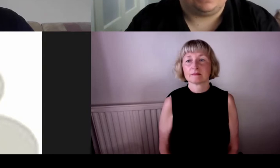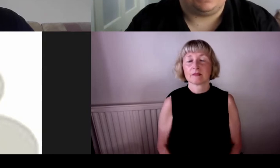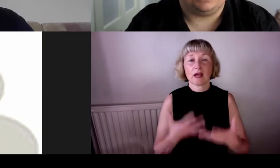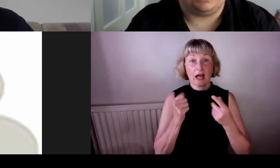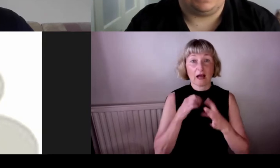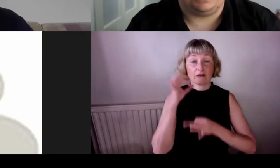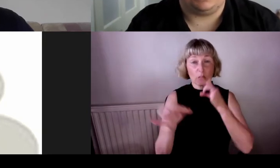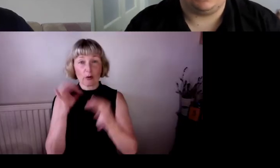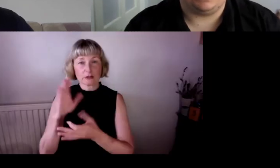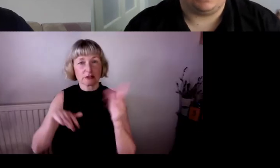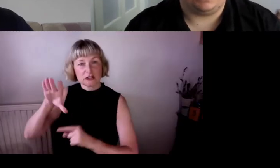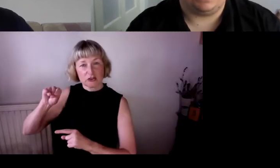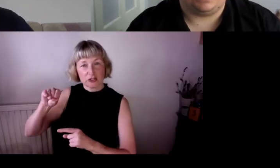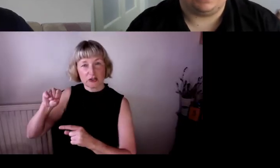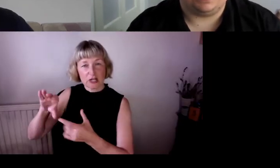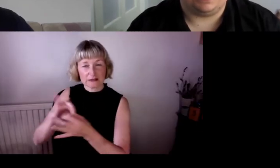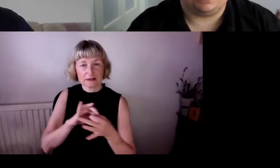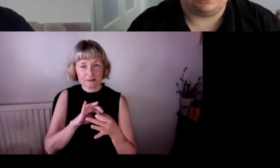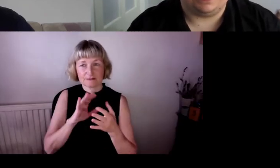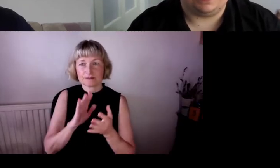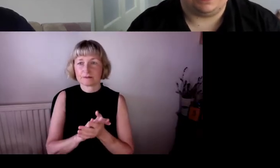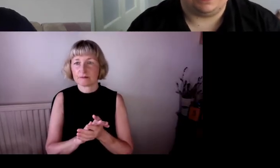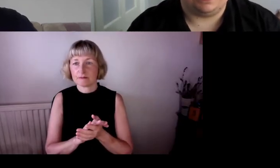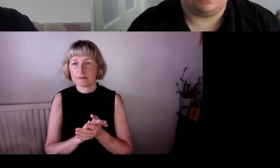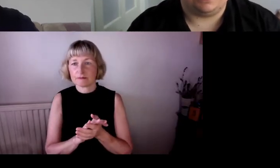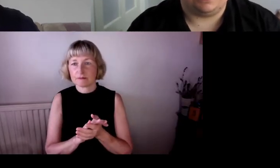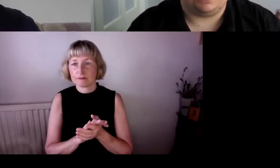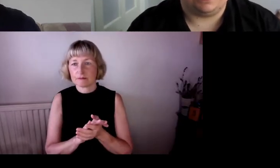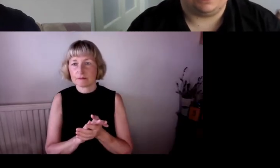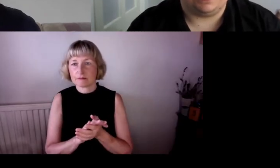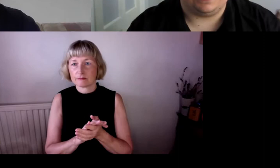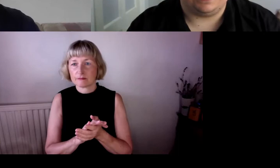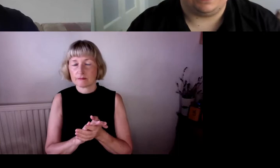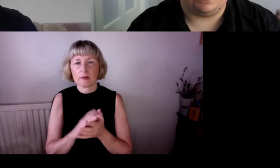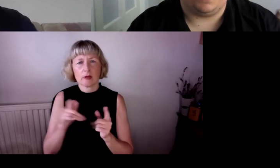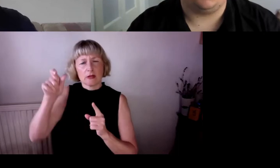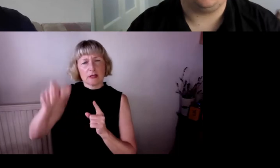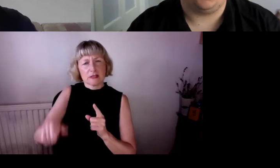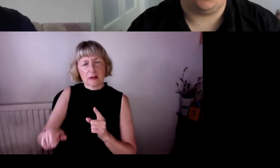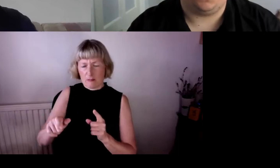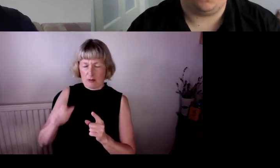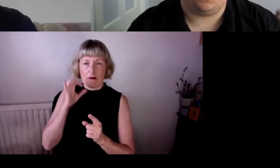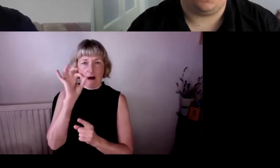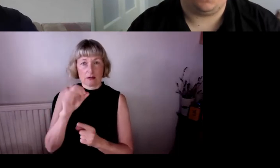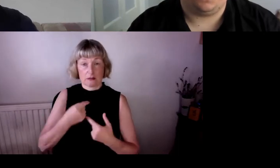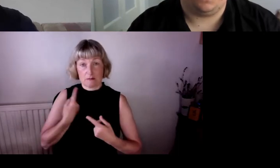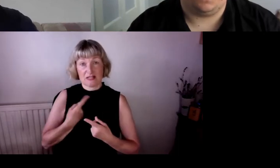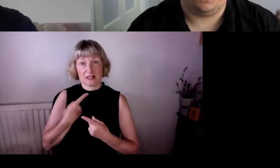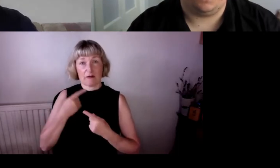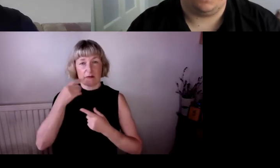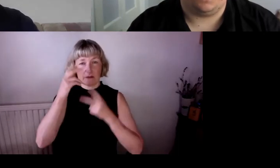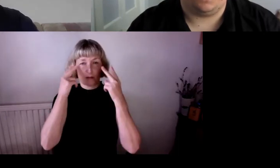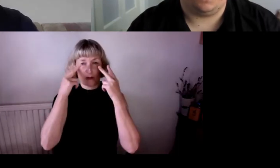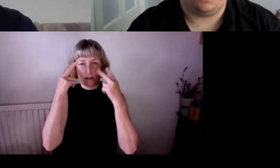I've got a message from Dion. As a person potentially losing sight progressively and a visual artist, I'd be keen to be